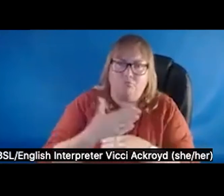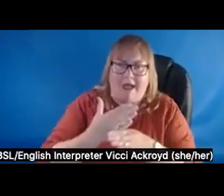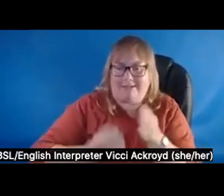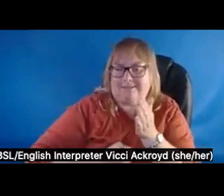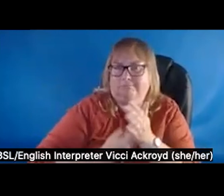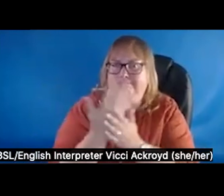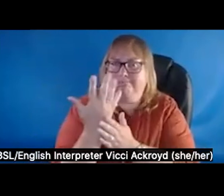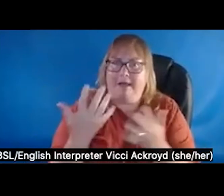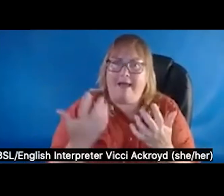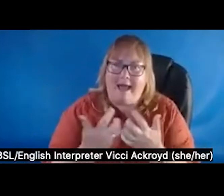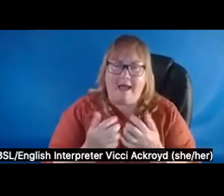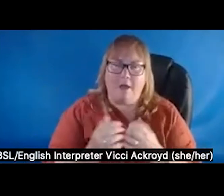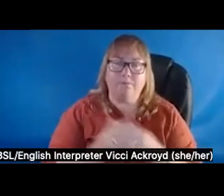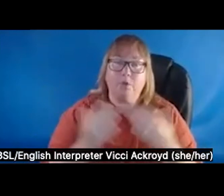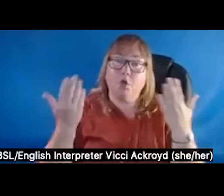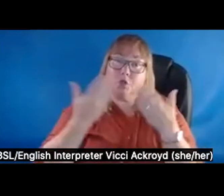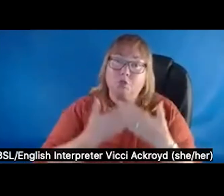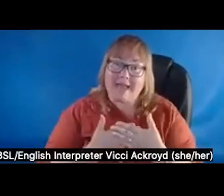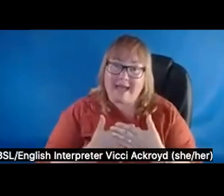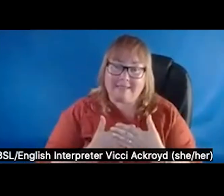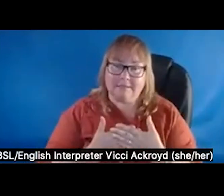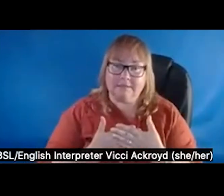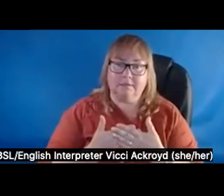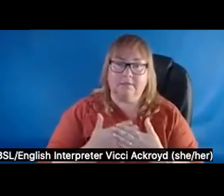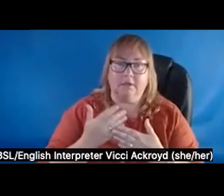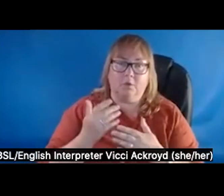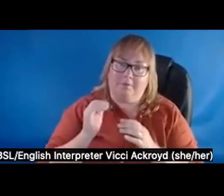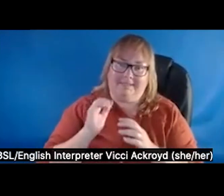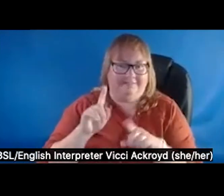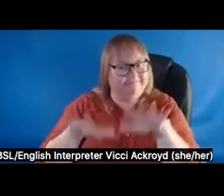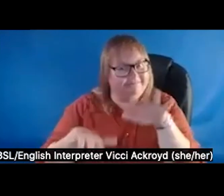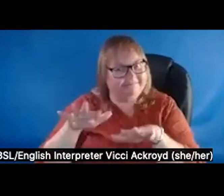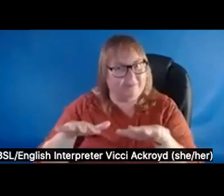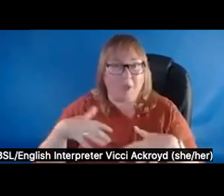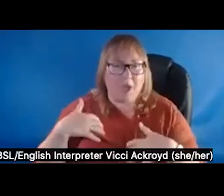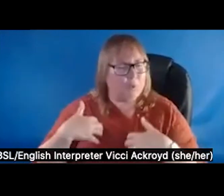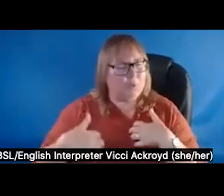So yeah, tonight's conversation is going to be one of those, and I'm super excited to have